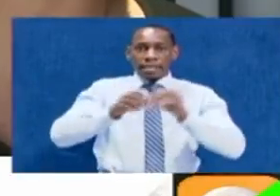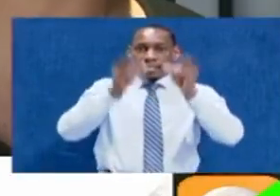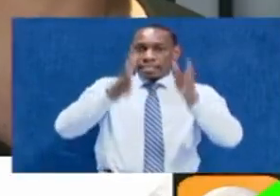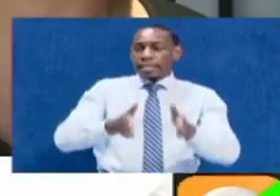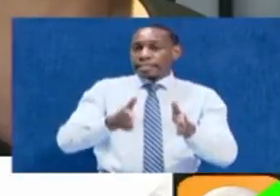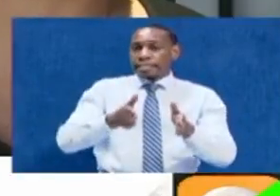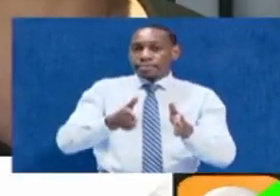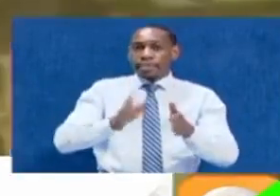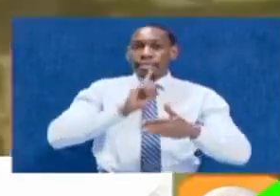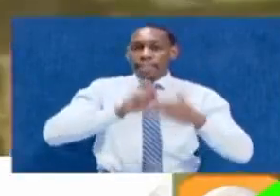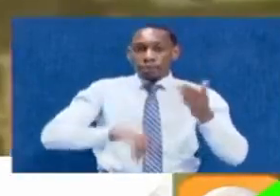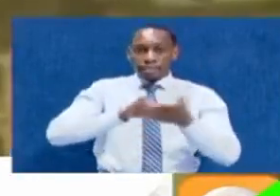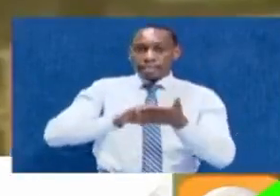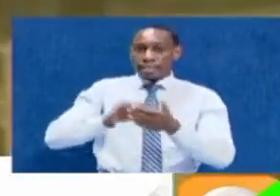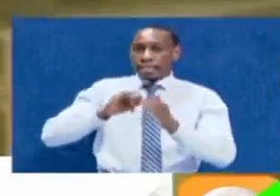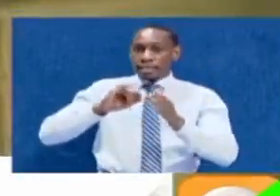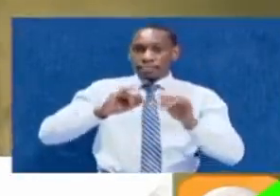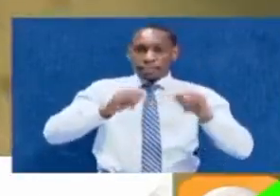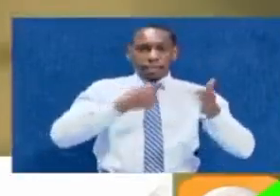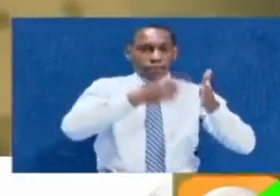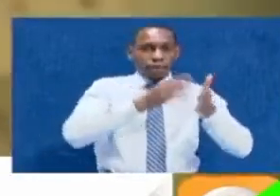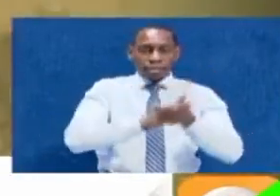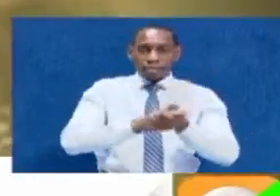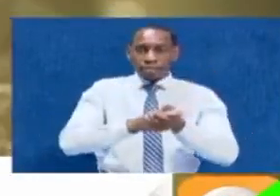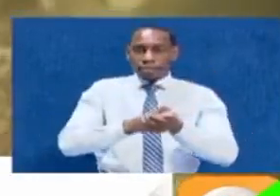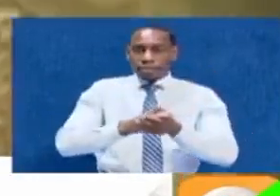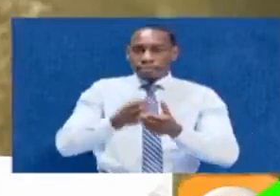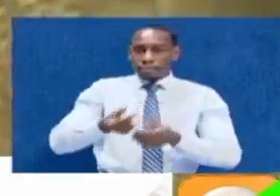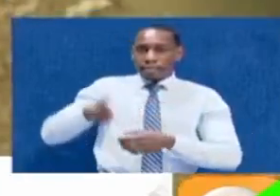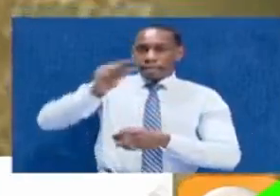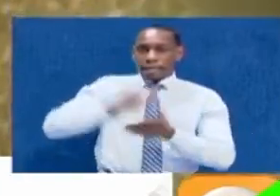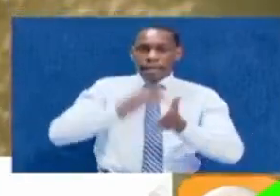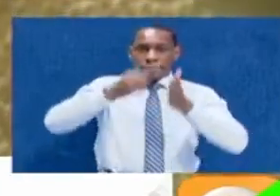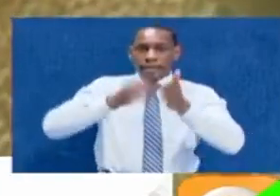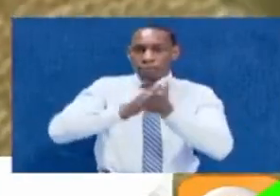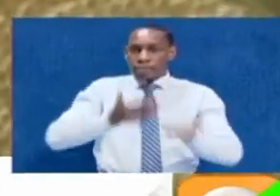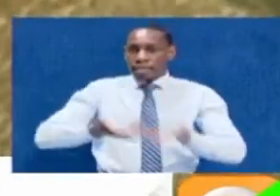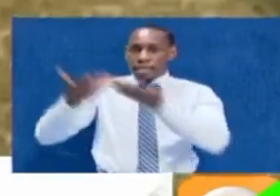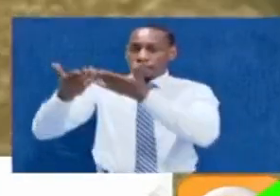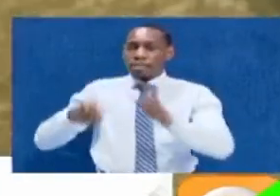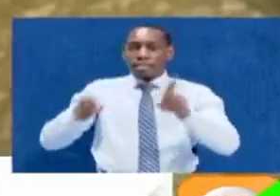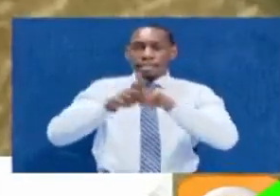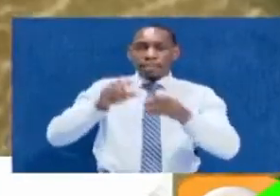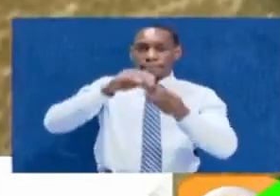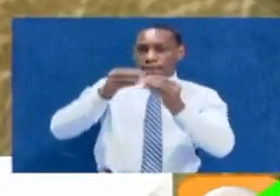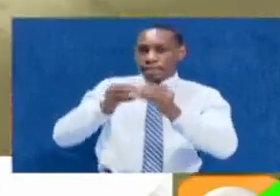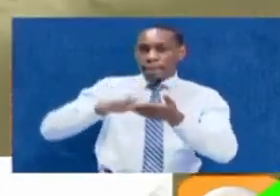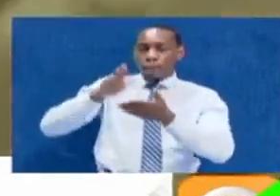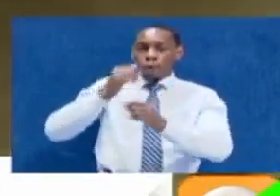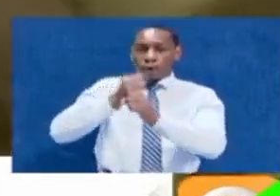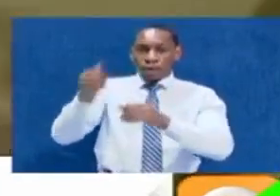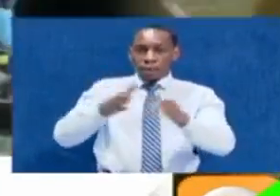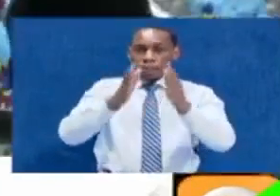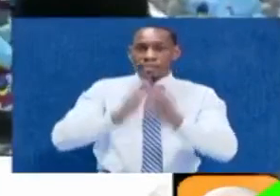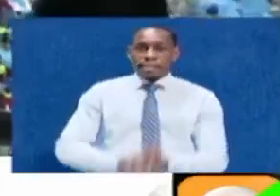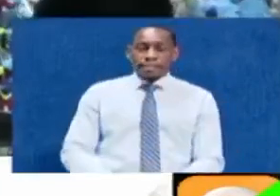Spencer Obatoyimbo says the new factory will increase the farm's manufacturing and exports footprint in addition to creating more